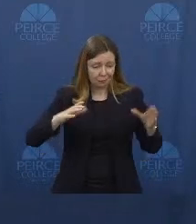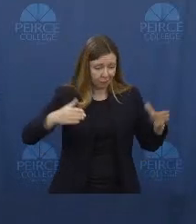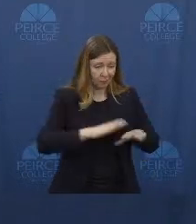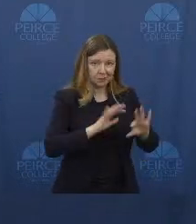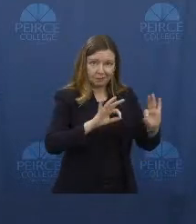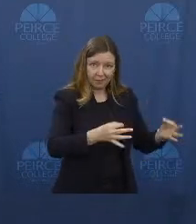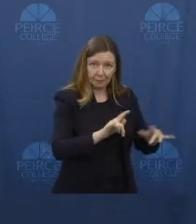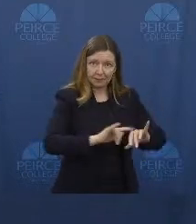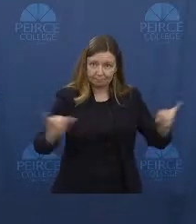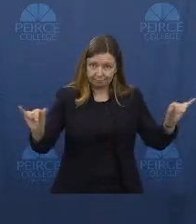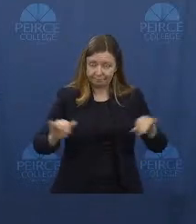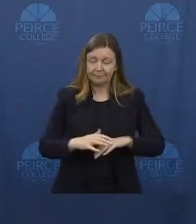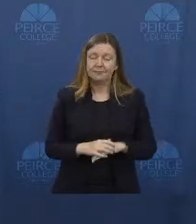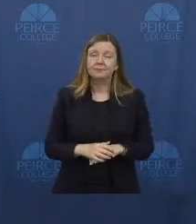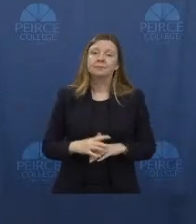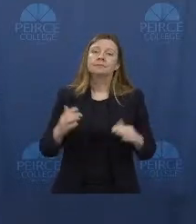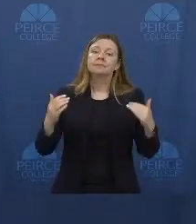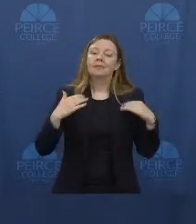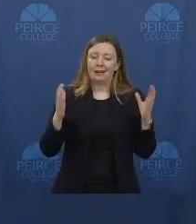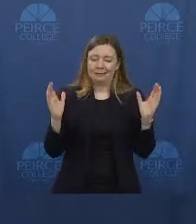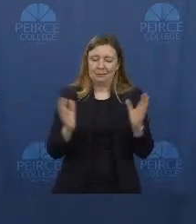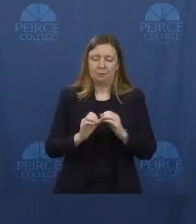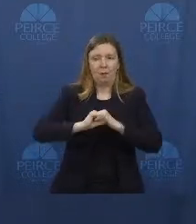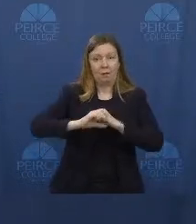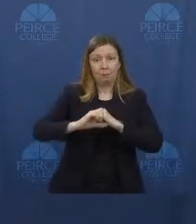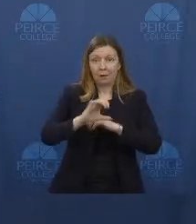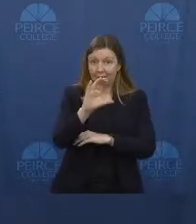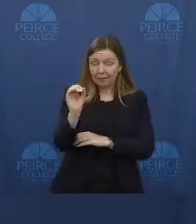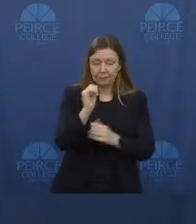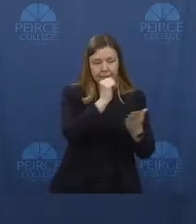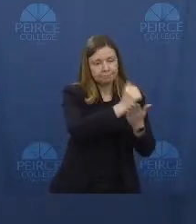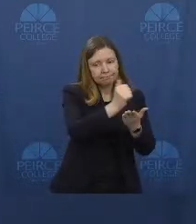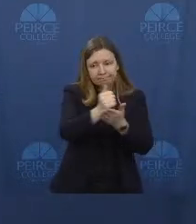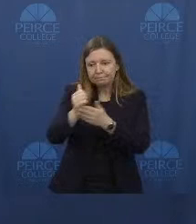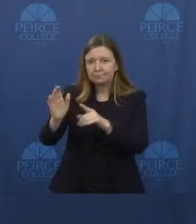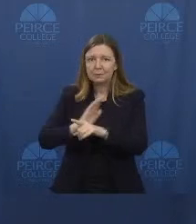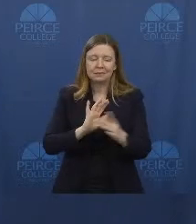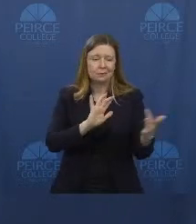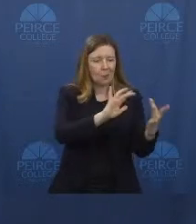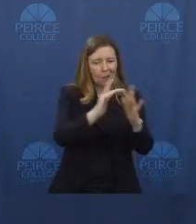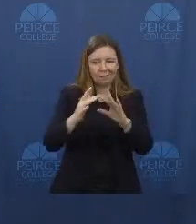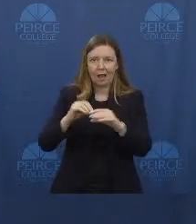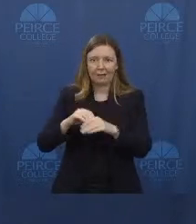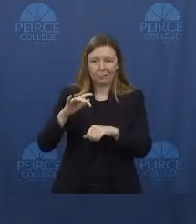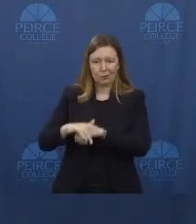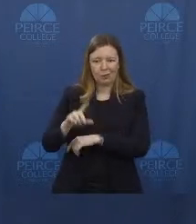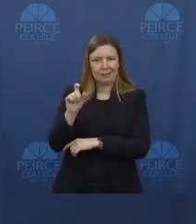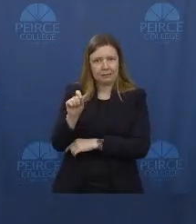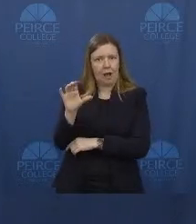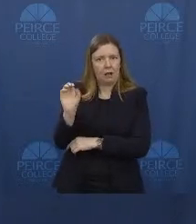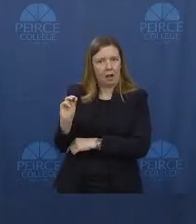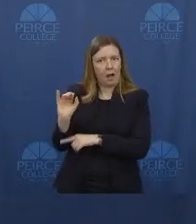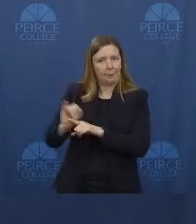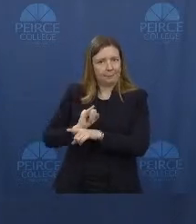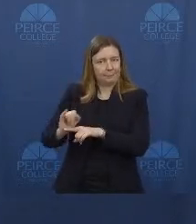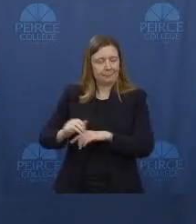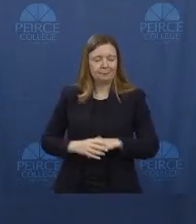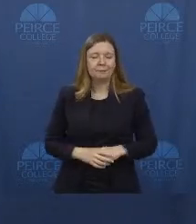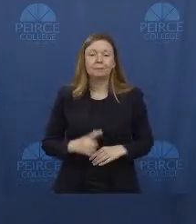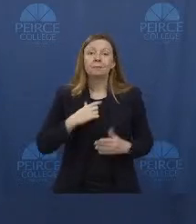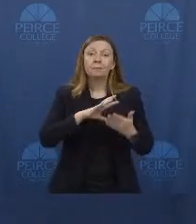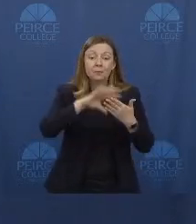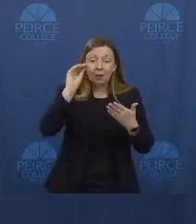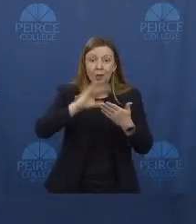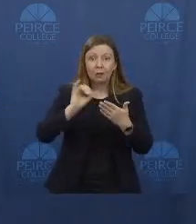family. I had a small marketing company helping businesses get online in the early days of .com. I learned